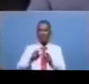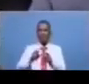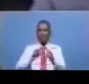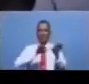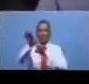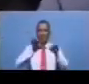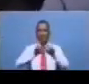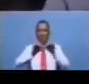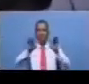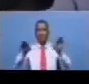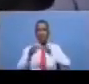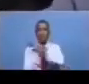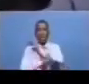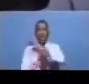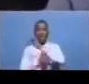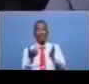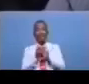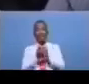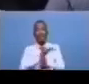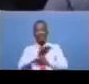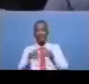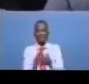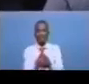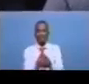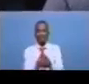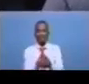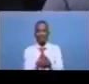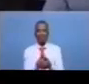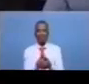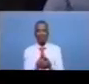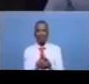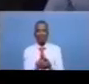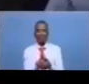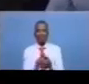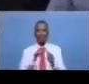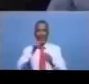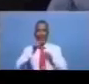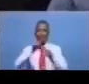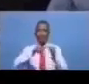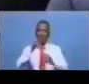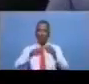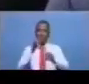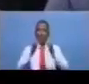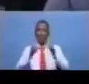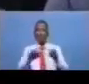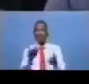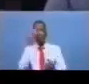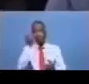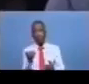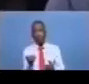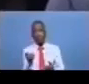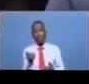to provide answers to certain pertinent questions that are germane to the issues before the court. And why are we saying so?